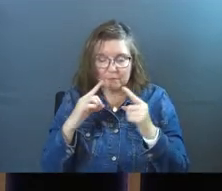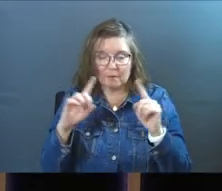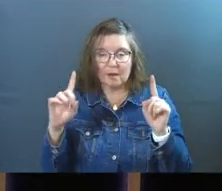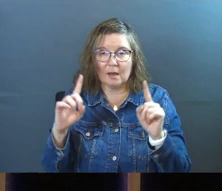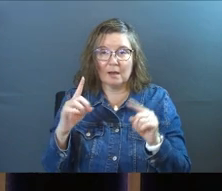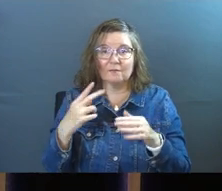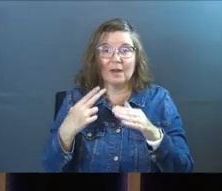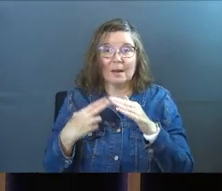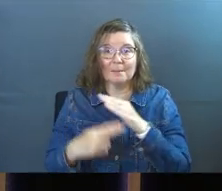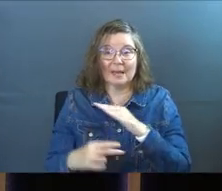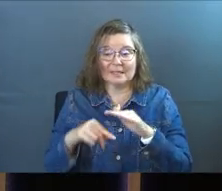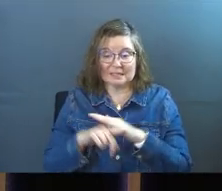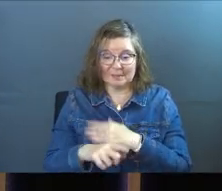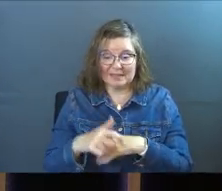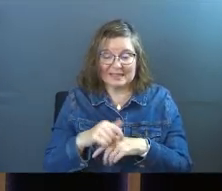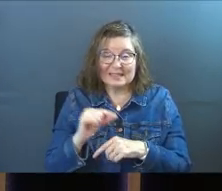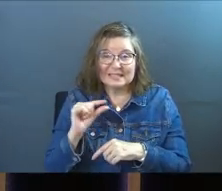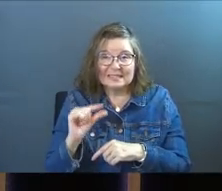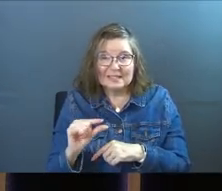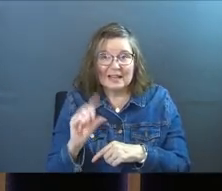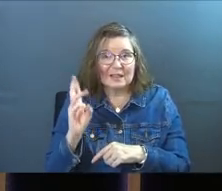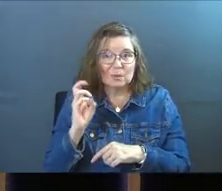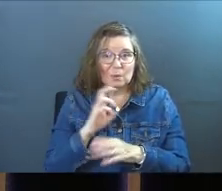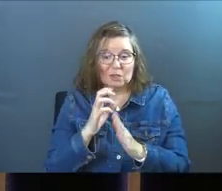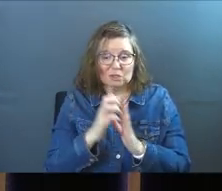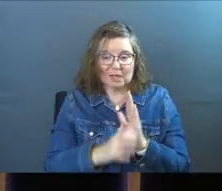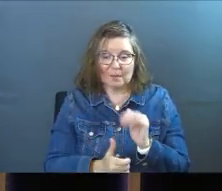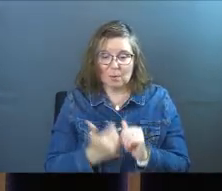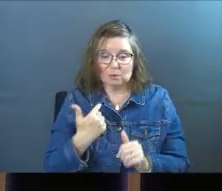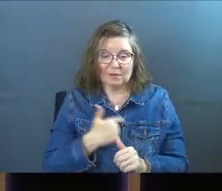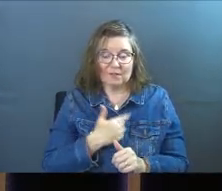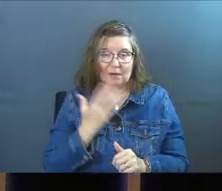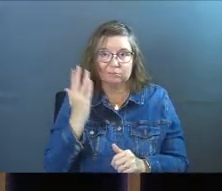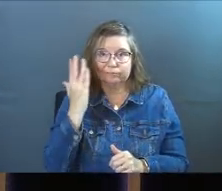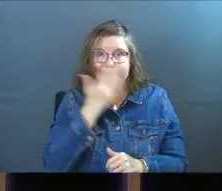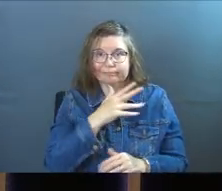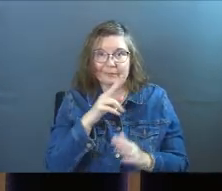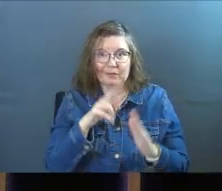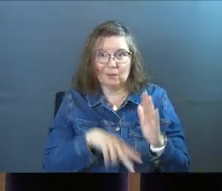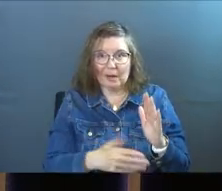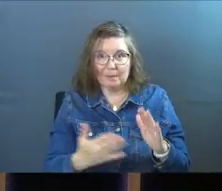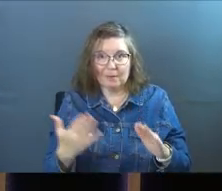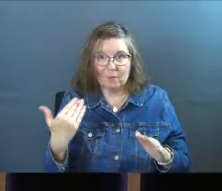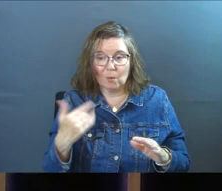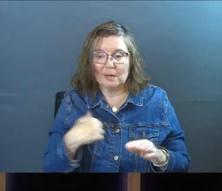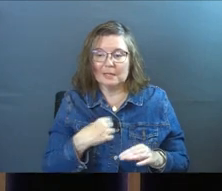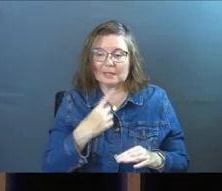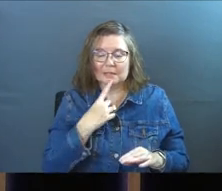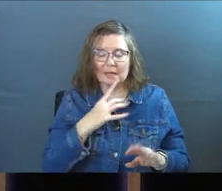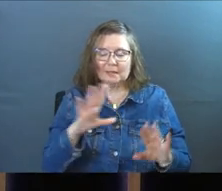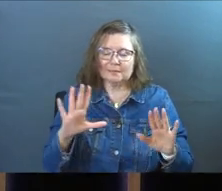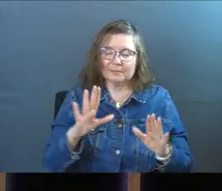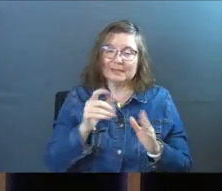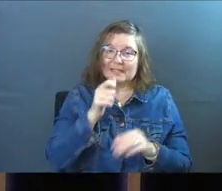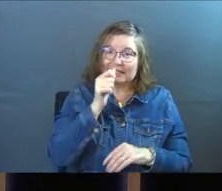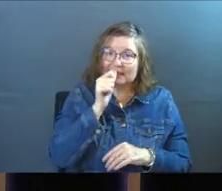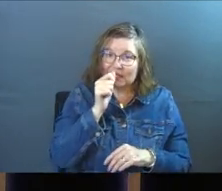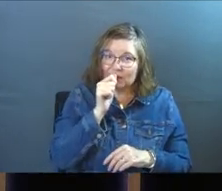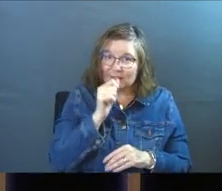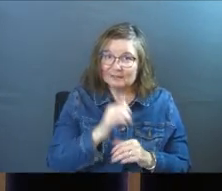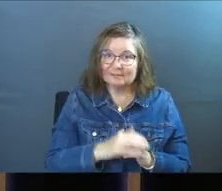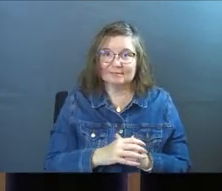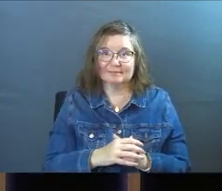Habakkuk's coming in this tiny little weird chapter that most of us have never read before, and he's telling us the secret.